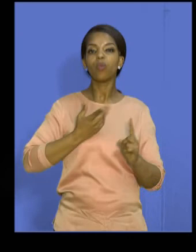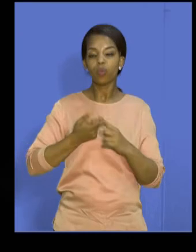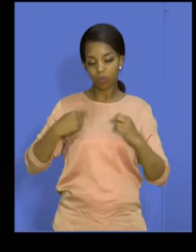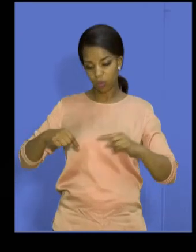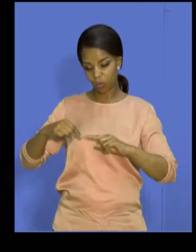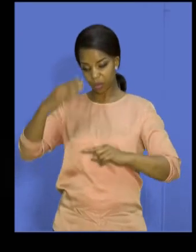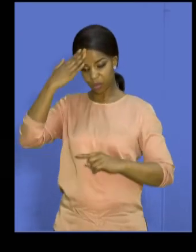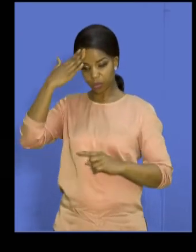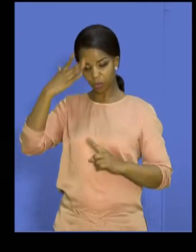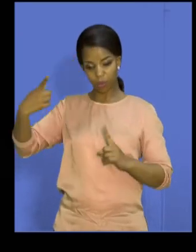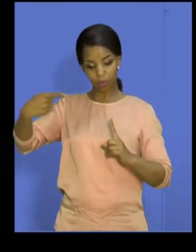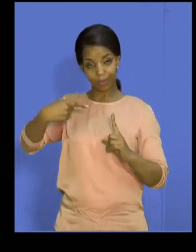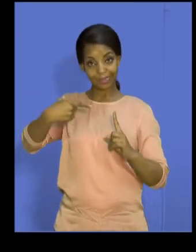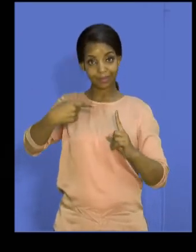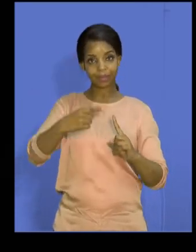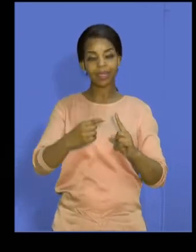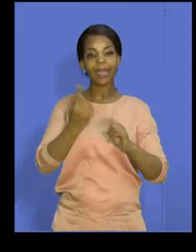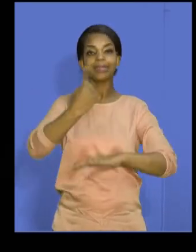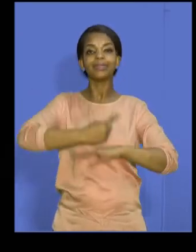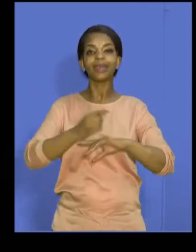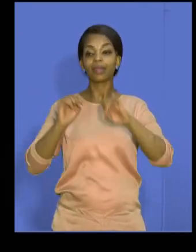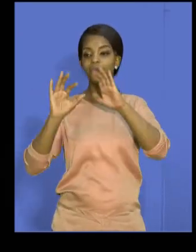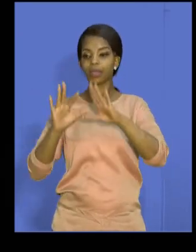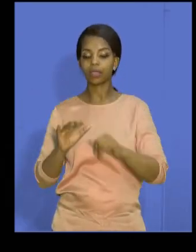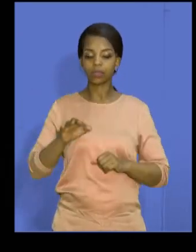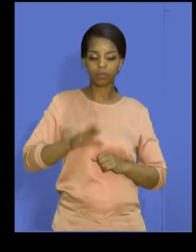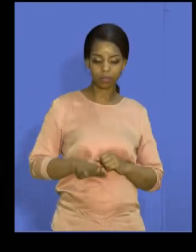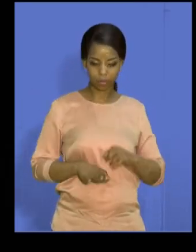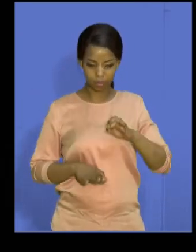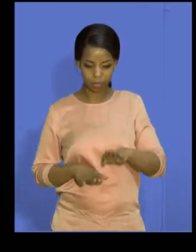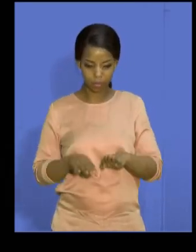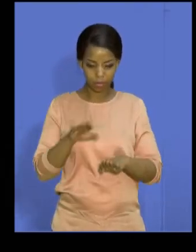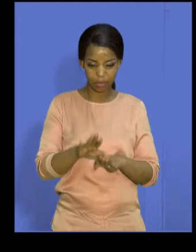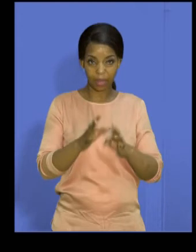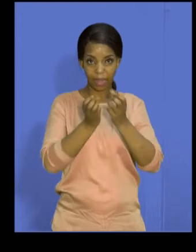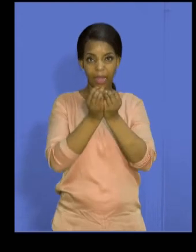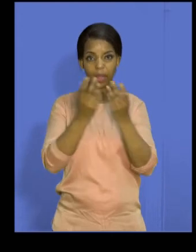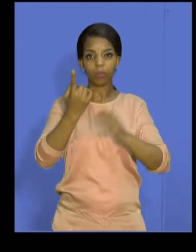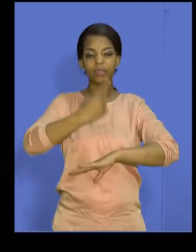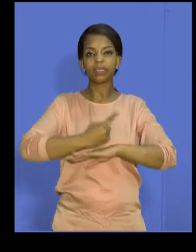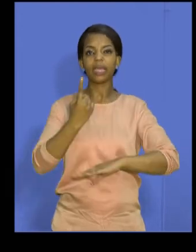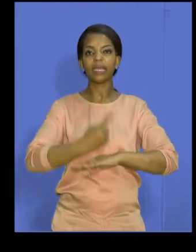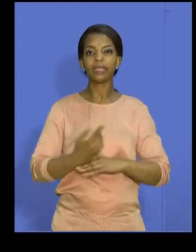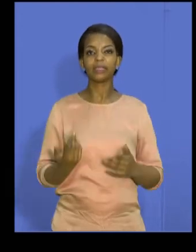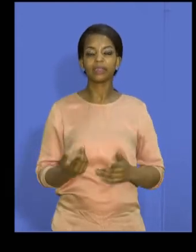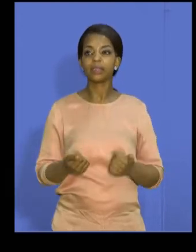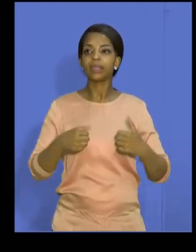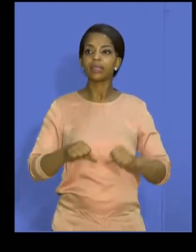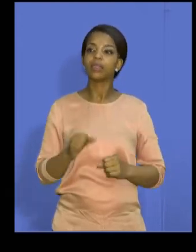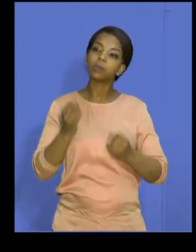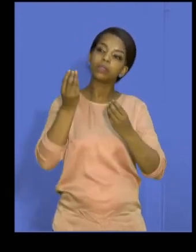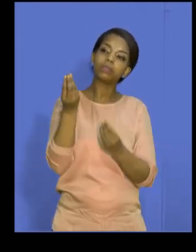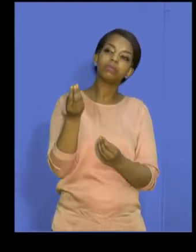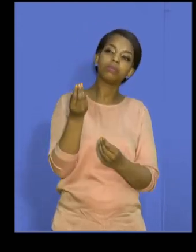10 how many steps the person will walk, if this was the graph that we are dealing with, then we will definitely say that they